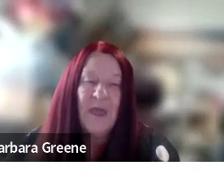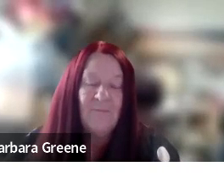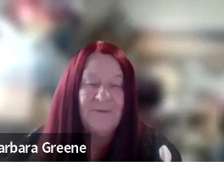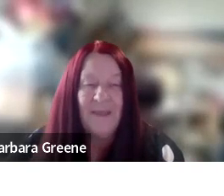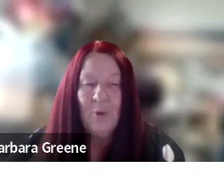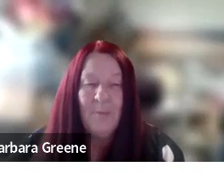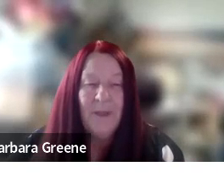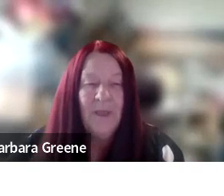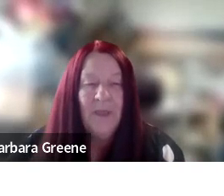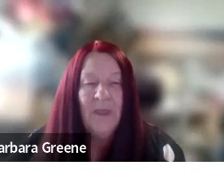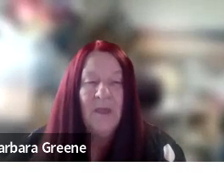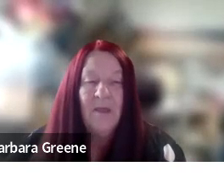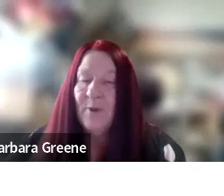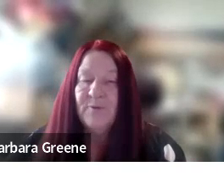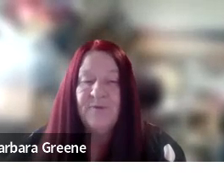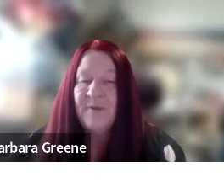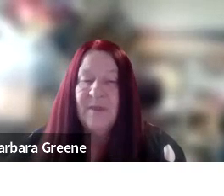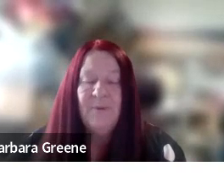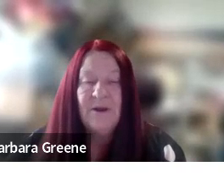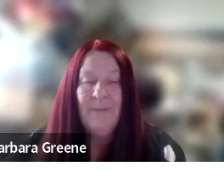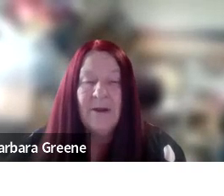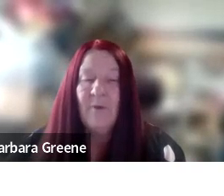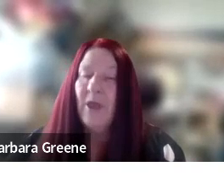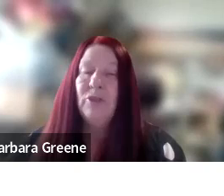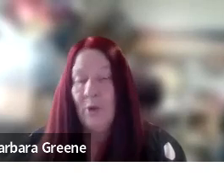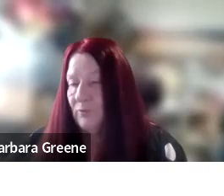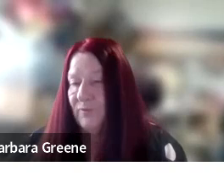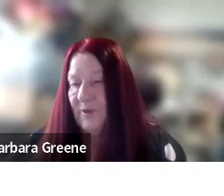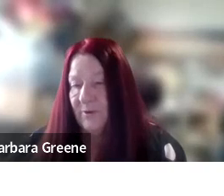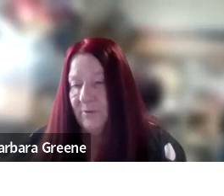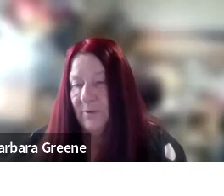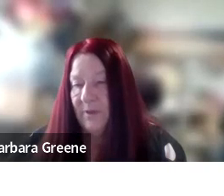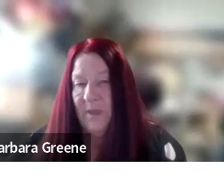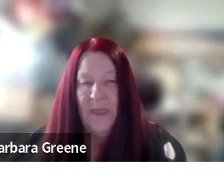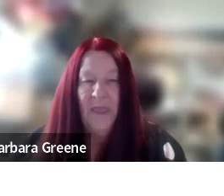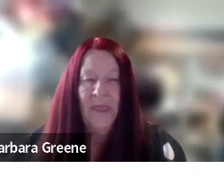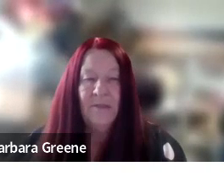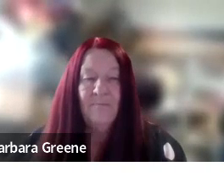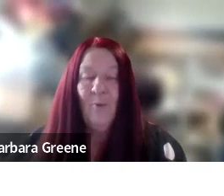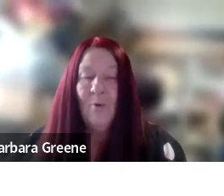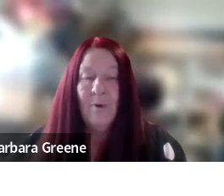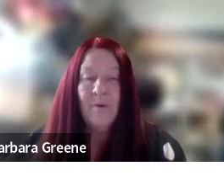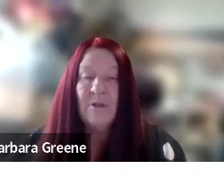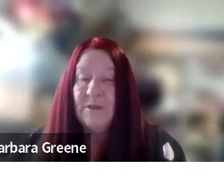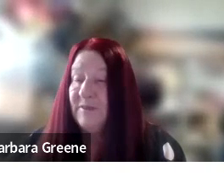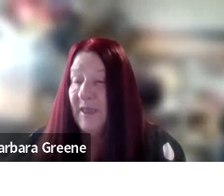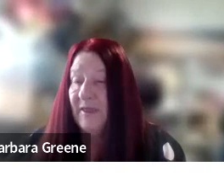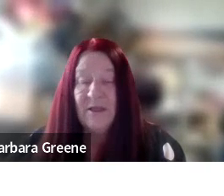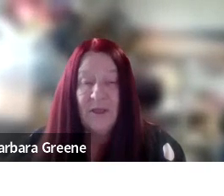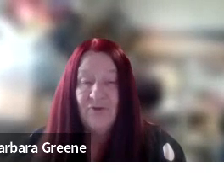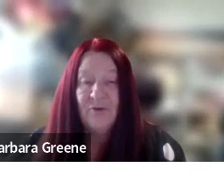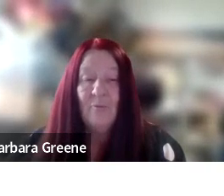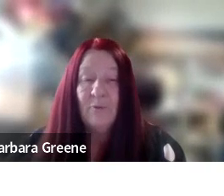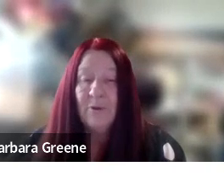this is kind of a sample, but there's a significant amount of unknowns here. And for clean